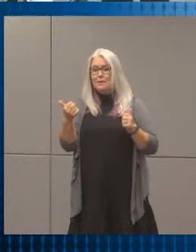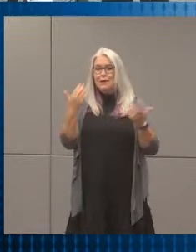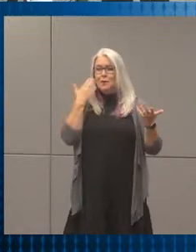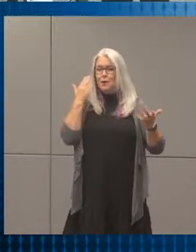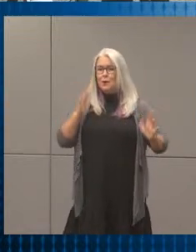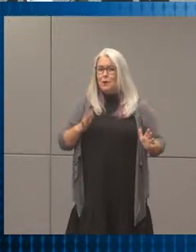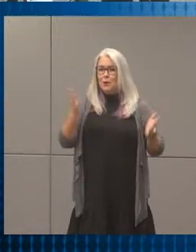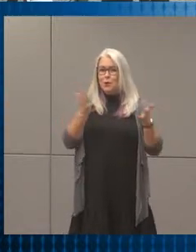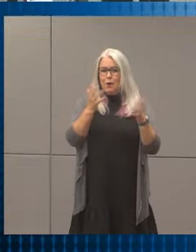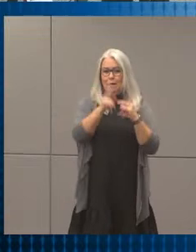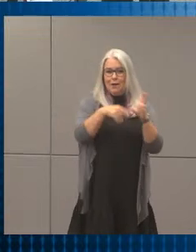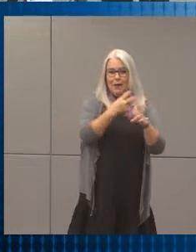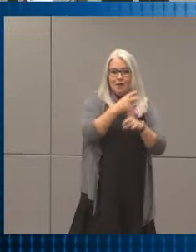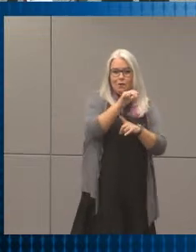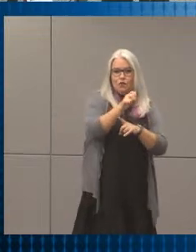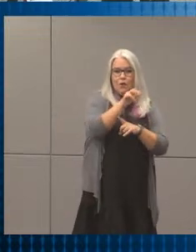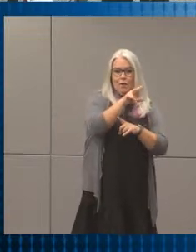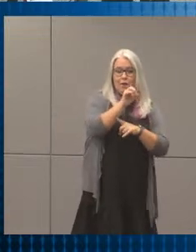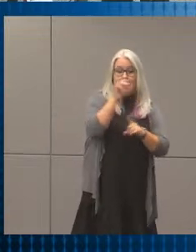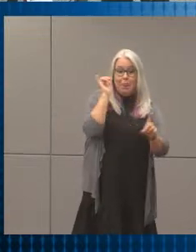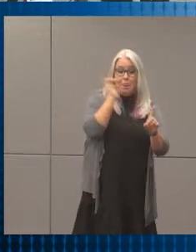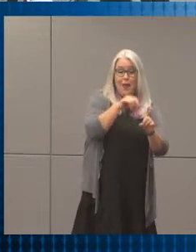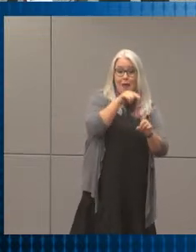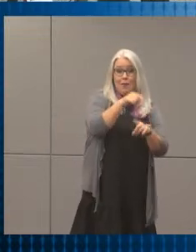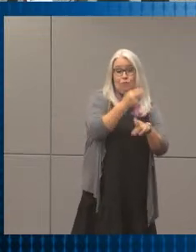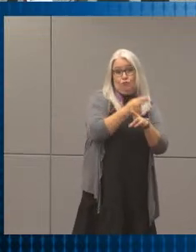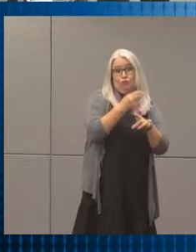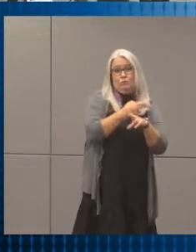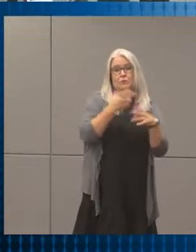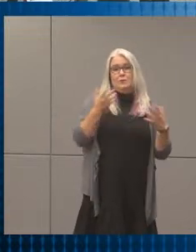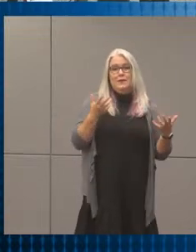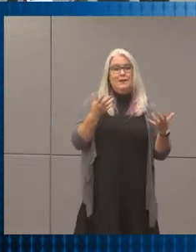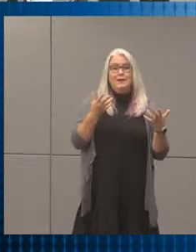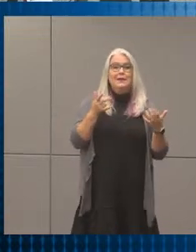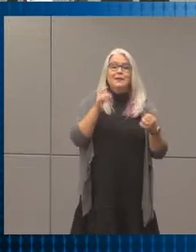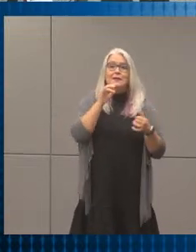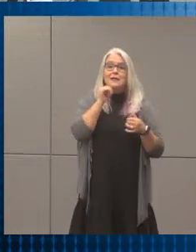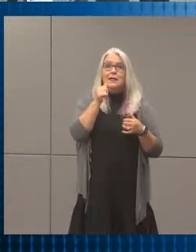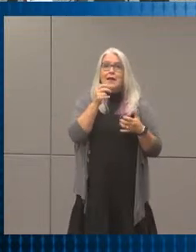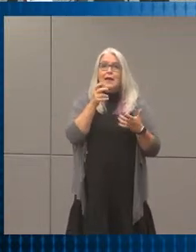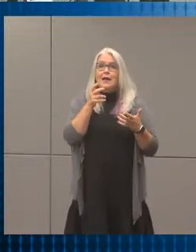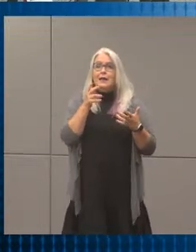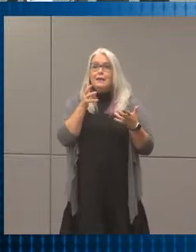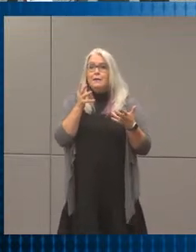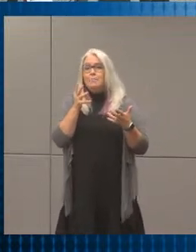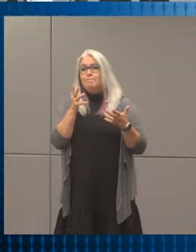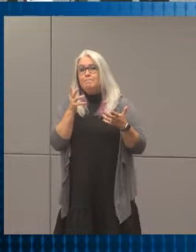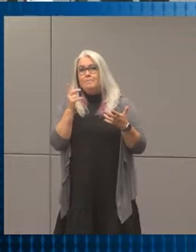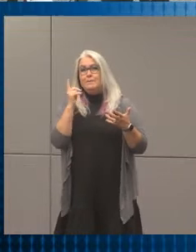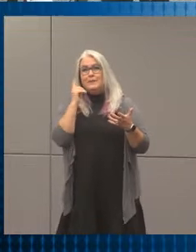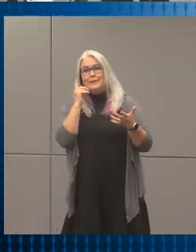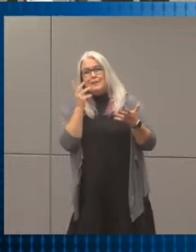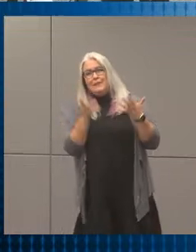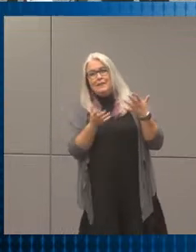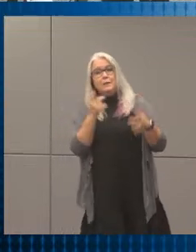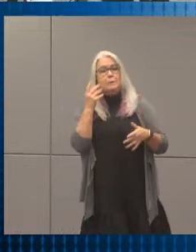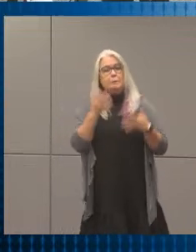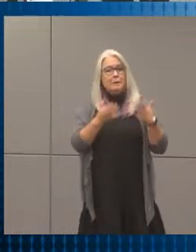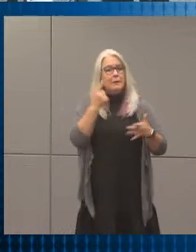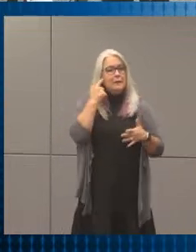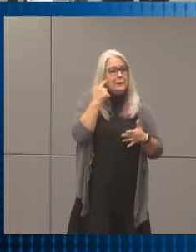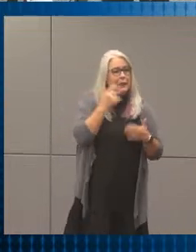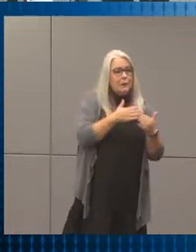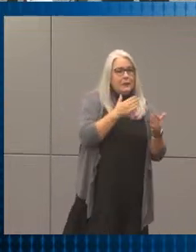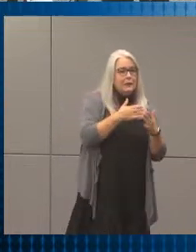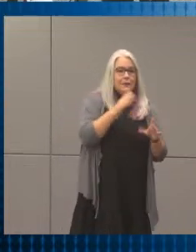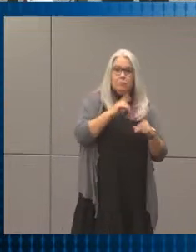of Java that uses. So, you know, it's not as easy as it sounds. Right. Does that